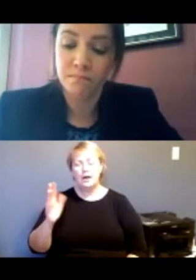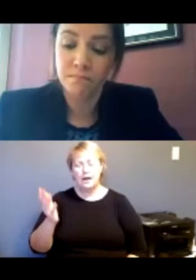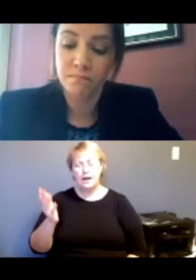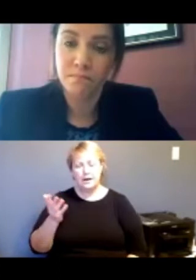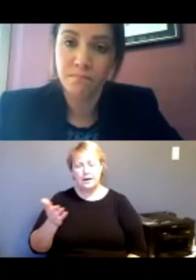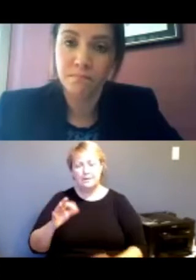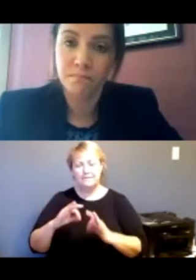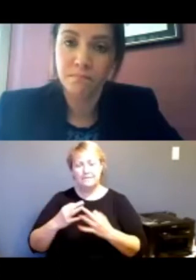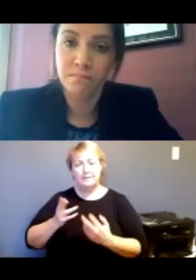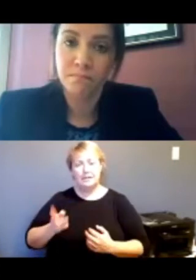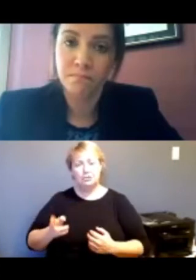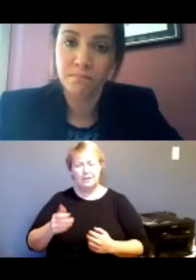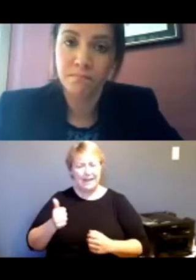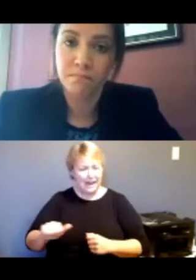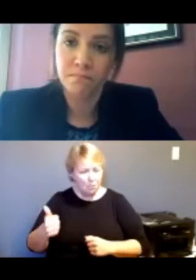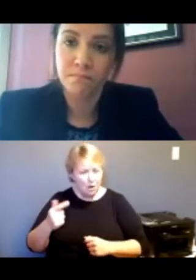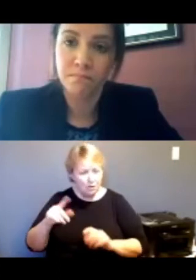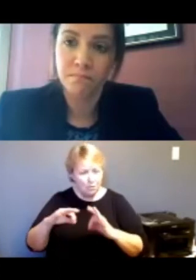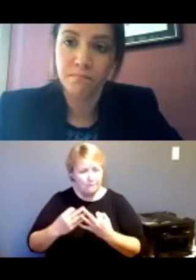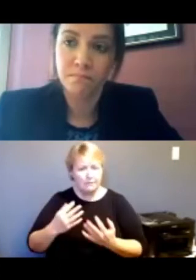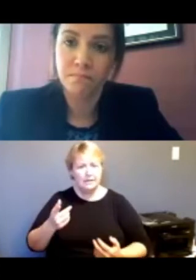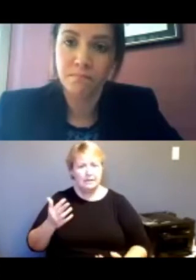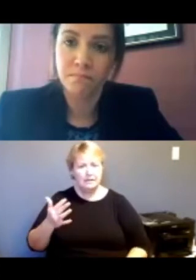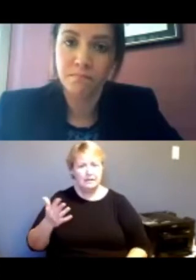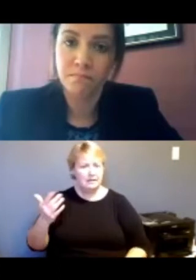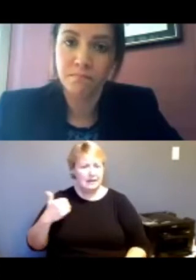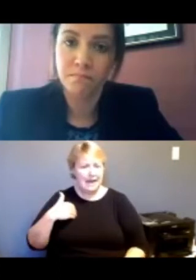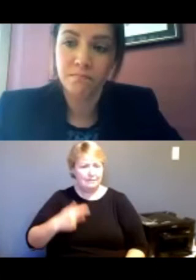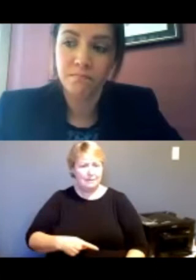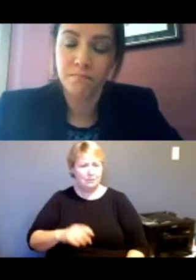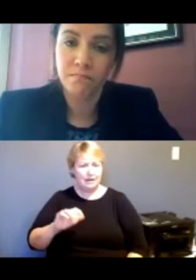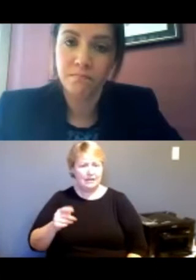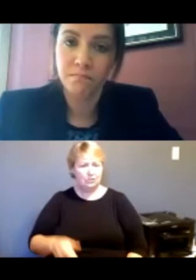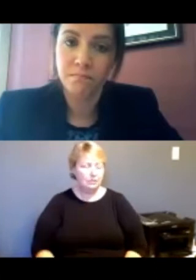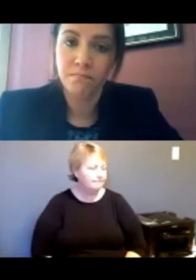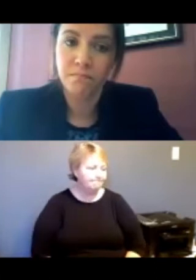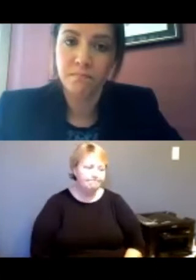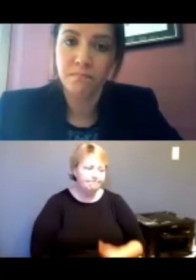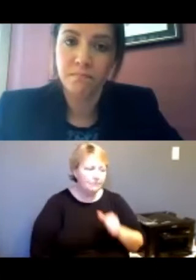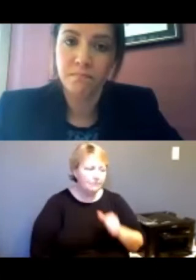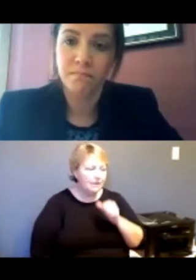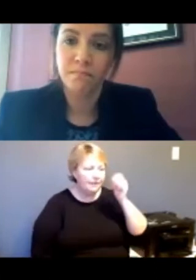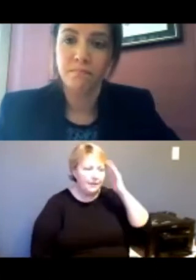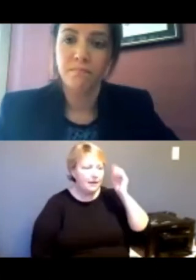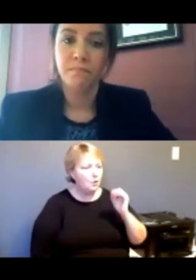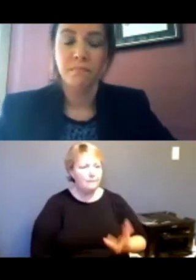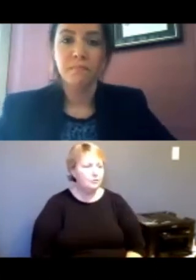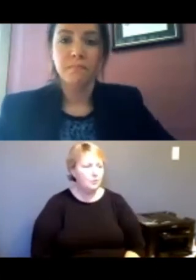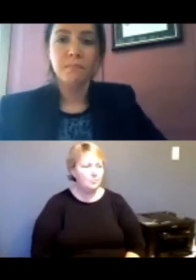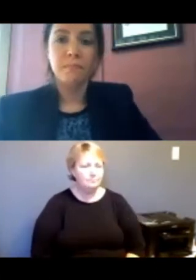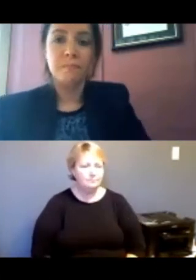family history, has anybody else in your family had pancreatic cancer? Not that I know of. Not that you know. Okay. All right.